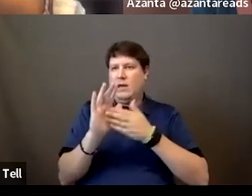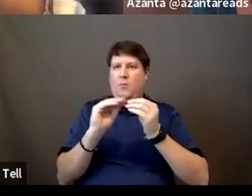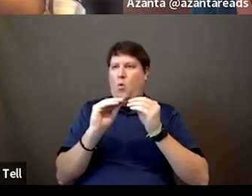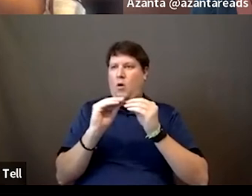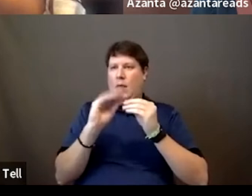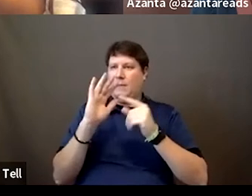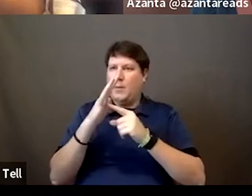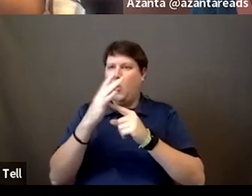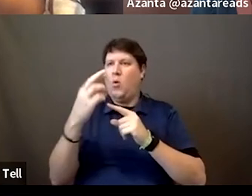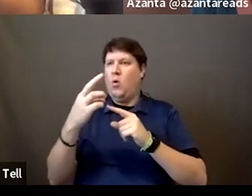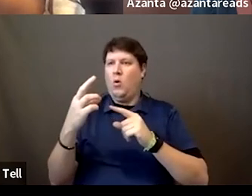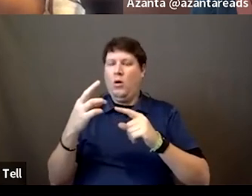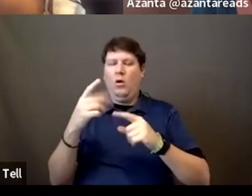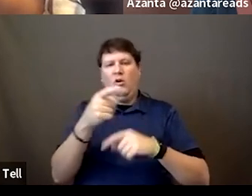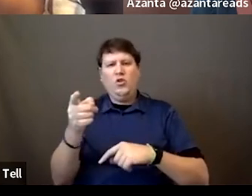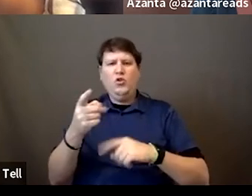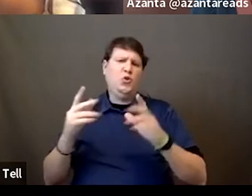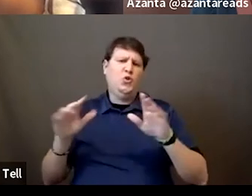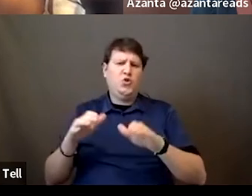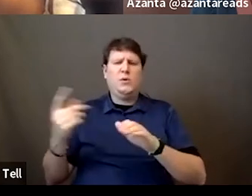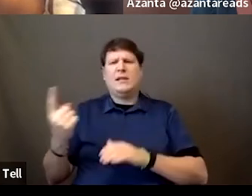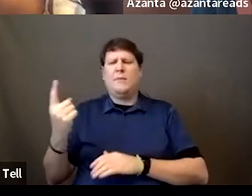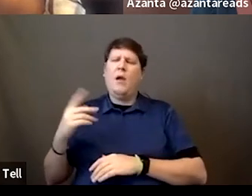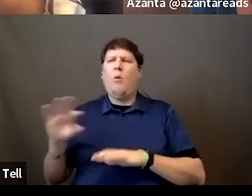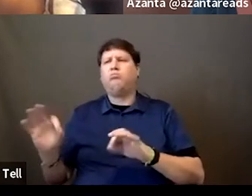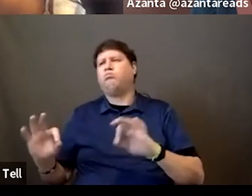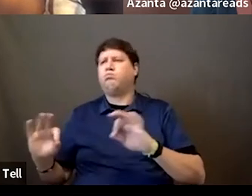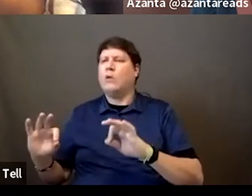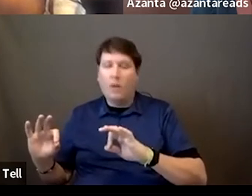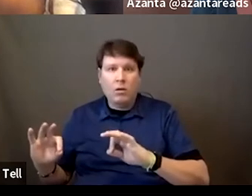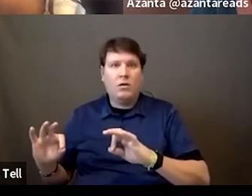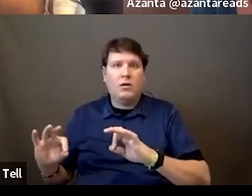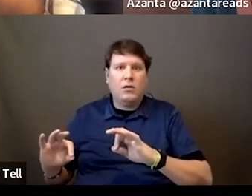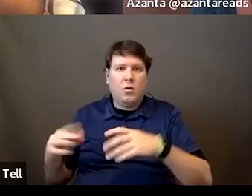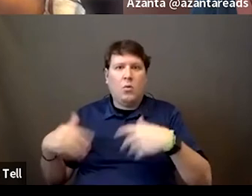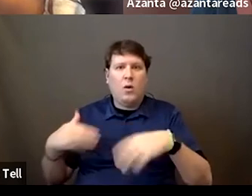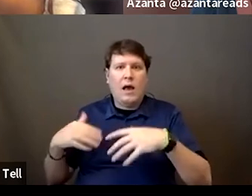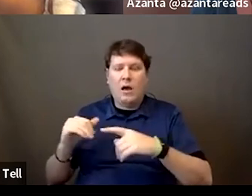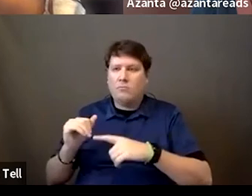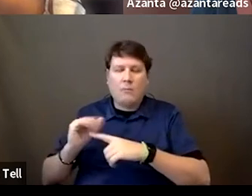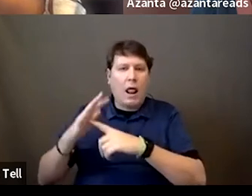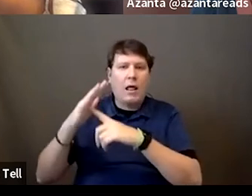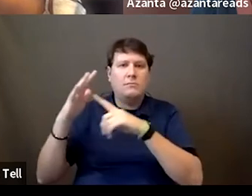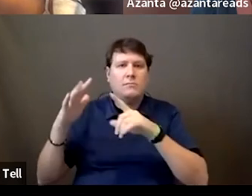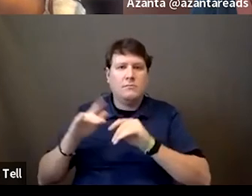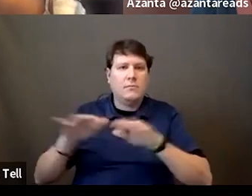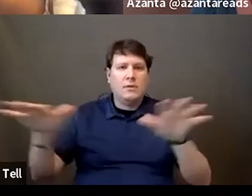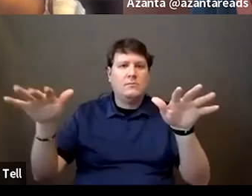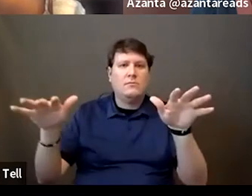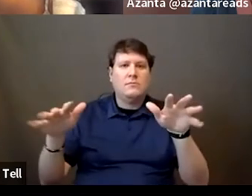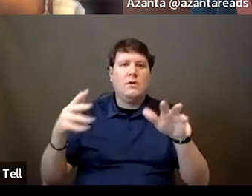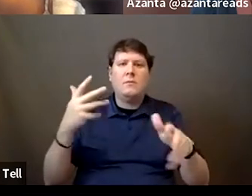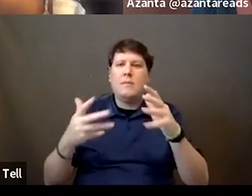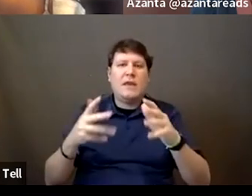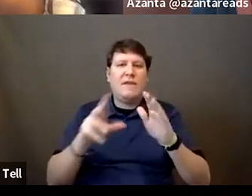just doing this and then suddenly it's like, oh man, people are really paying attention to this. And perhaps that's not the video, but it's also, what's the other